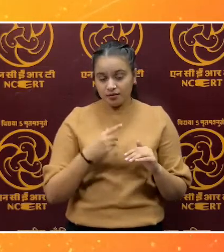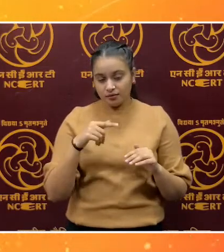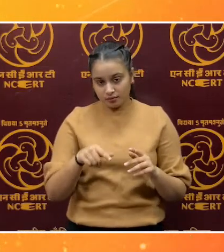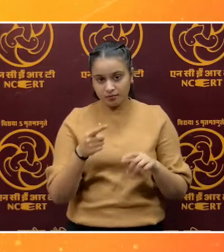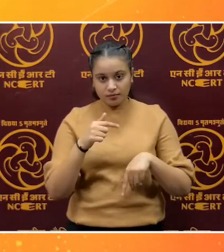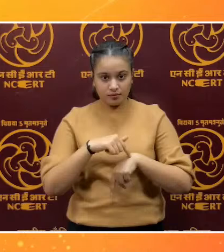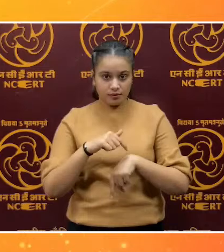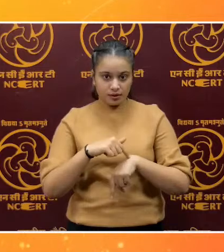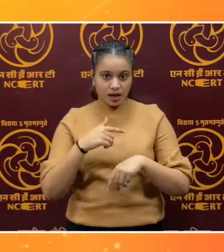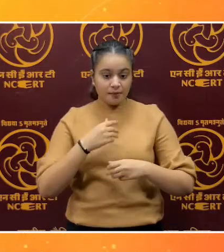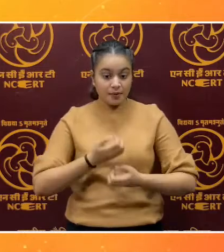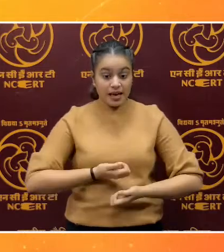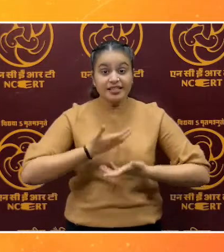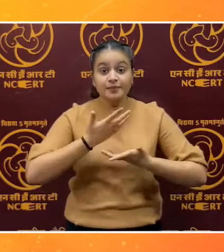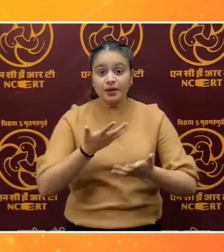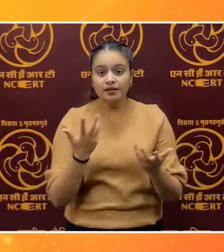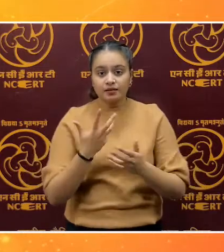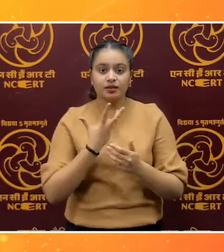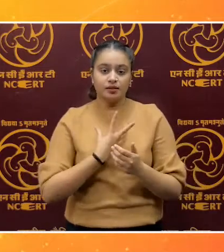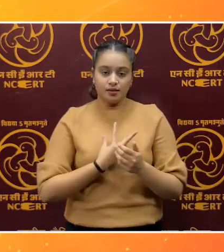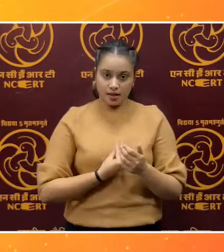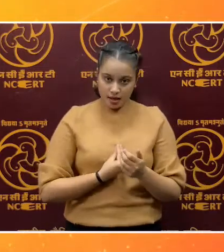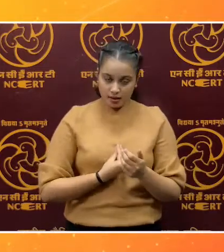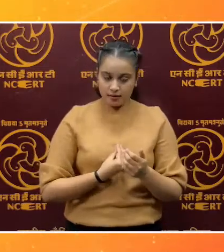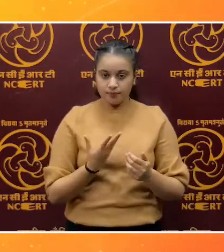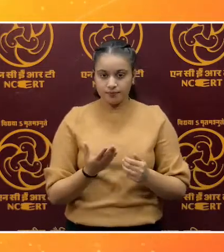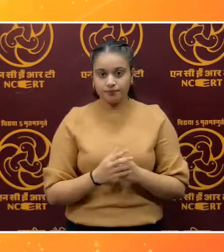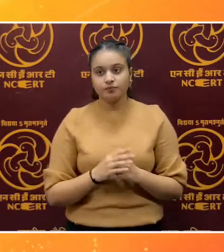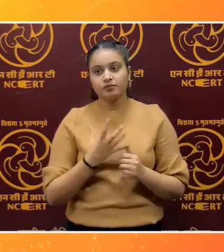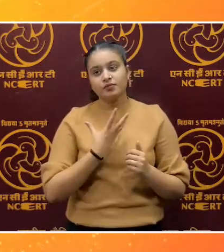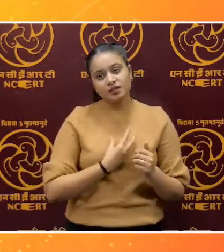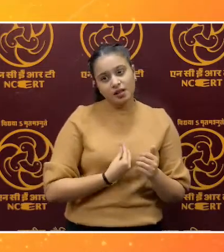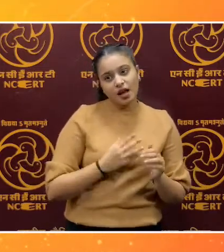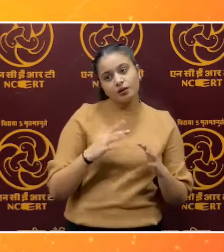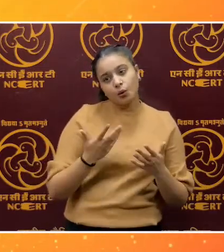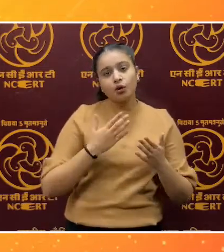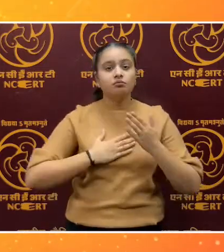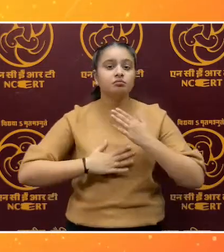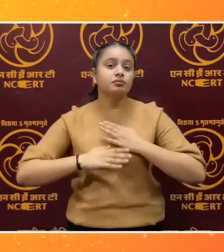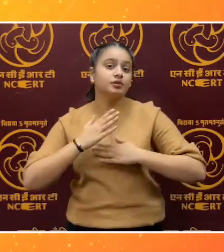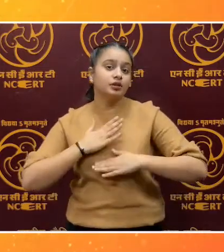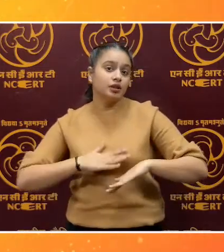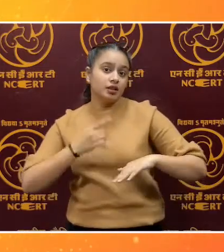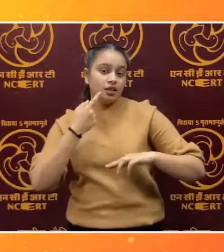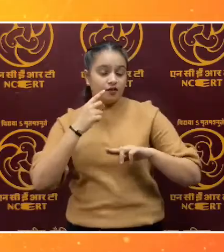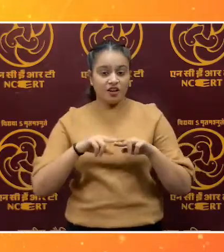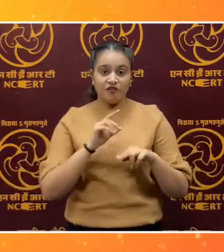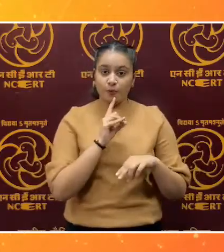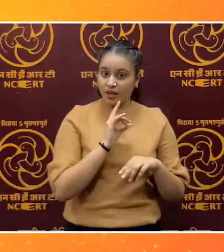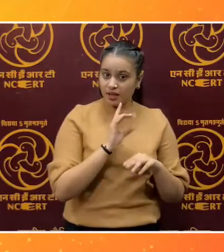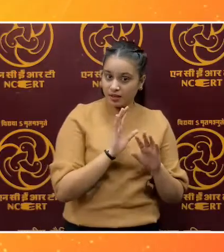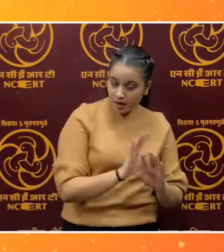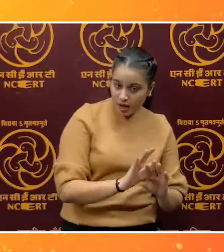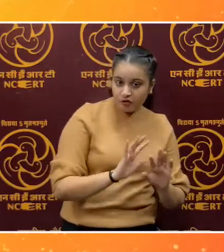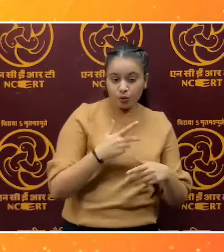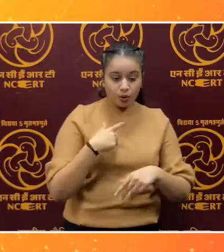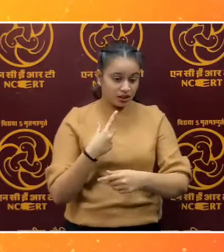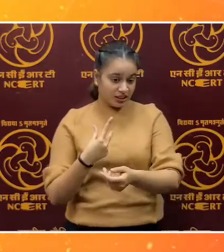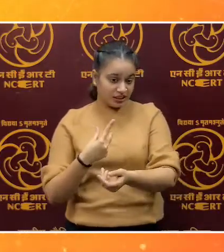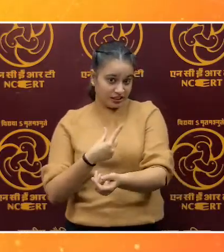breath expressing sadness. It can be sadness, it can be relief, like if you have pain, or maybe you are getting an